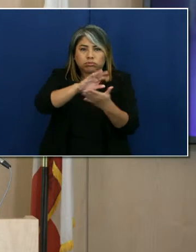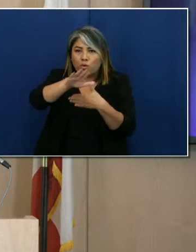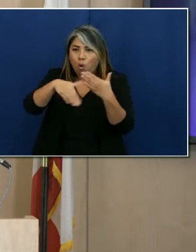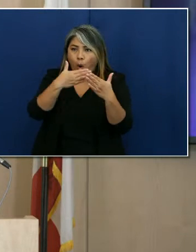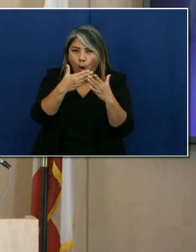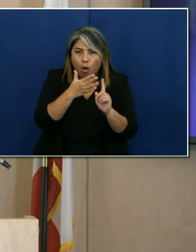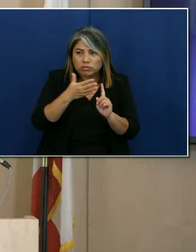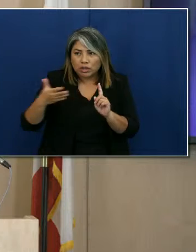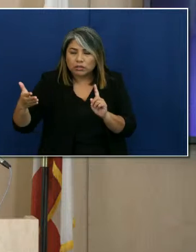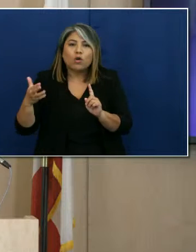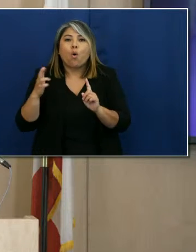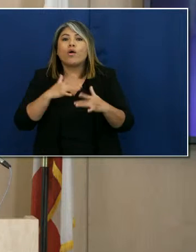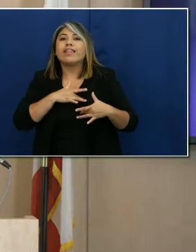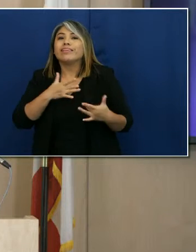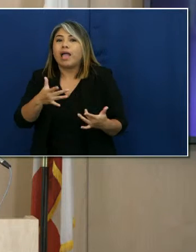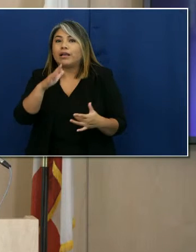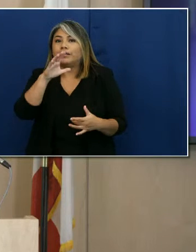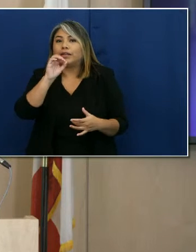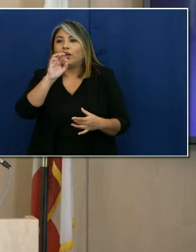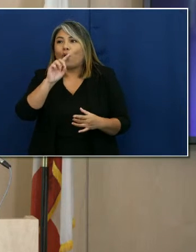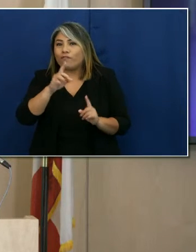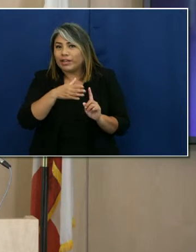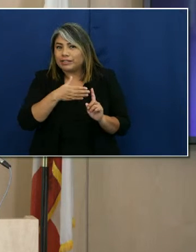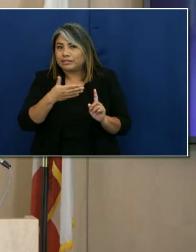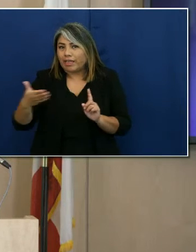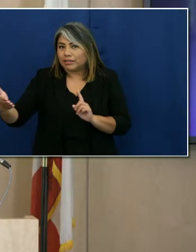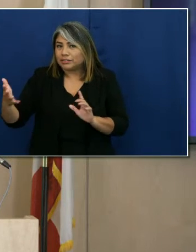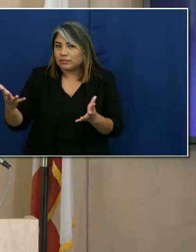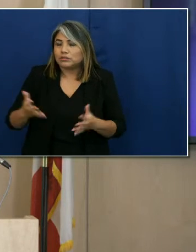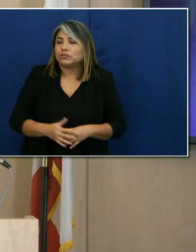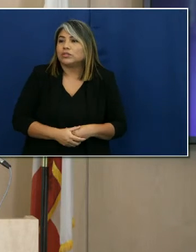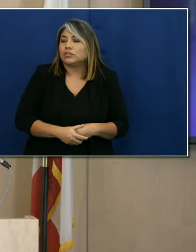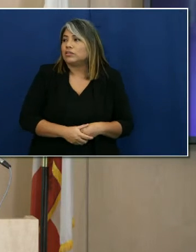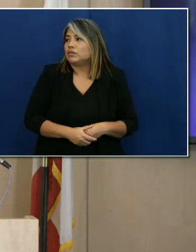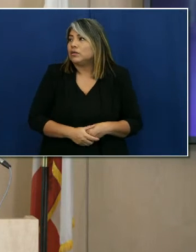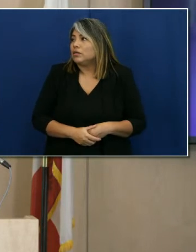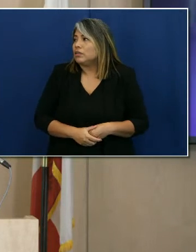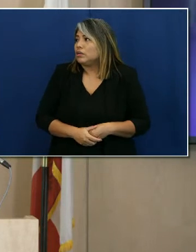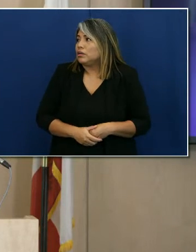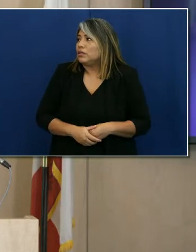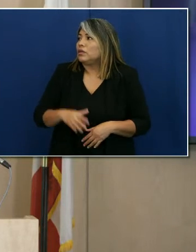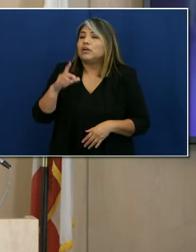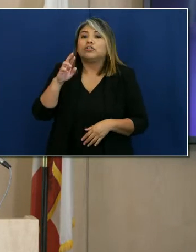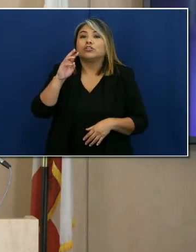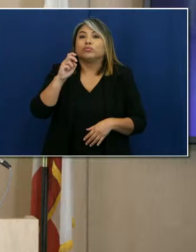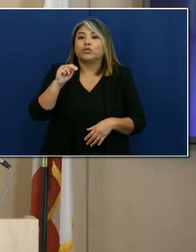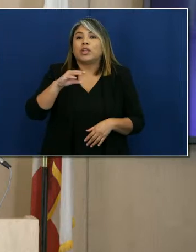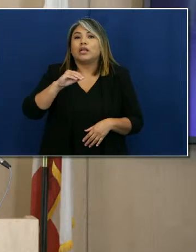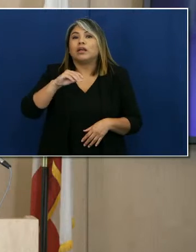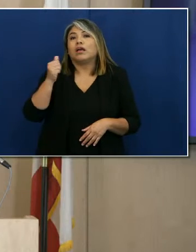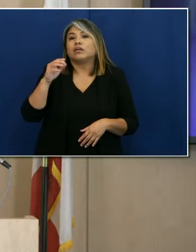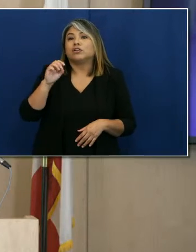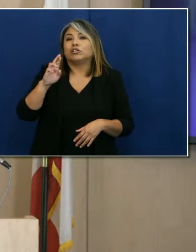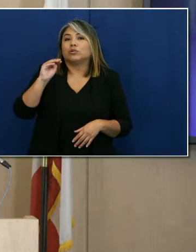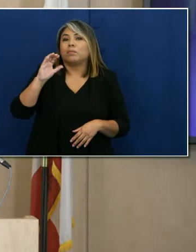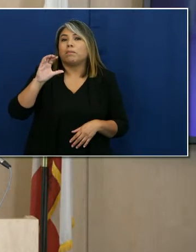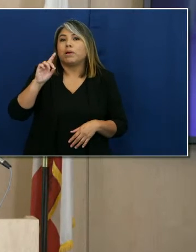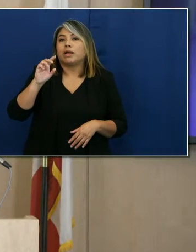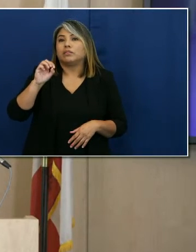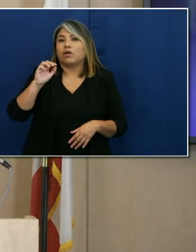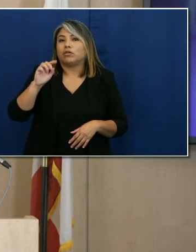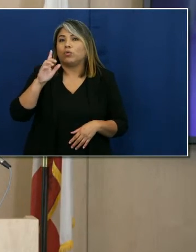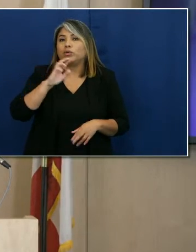or likely COVID deaths? Okay, I'm going to let Dr. Wooten and perhaps Dr. McDonald respond to that